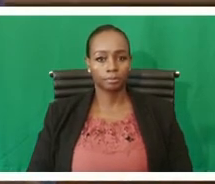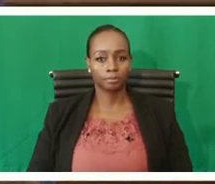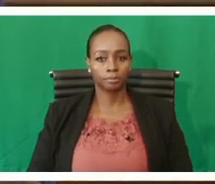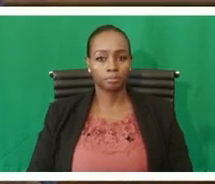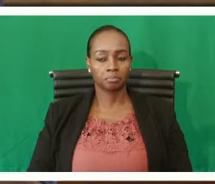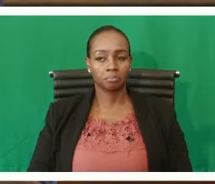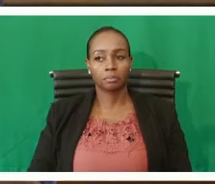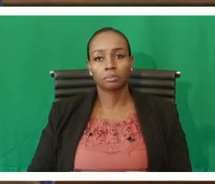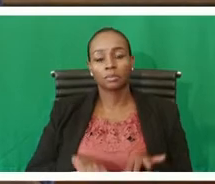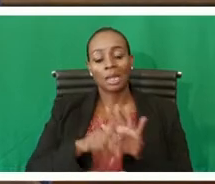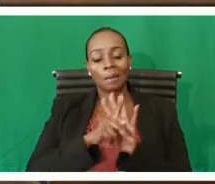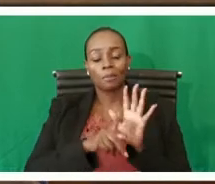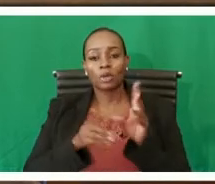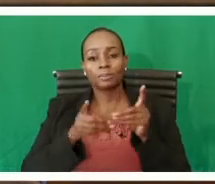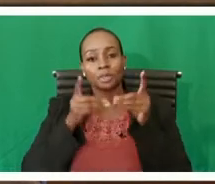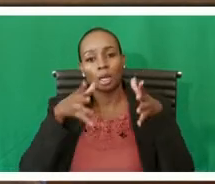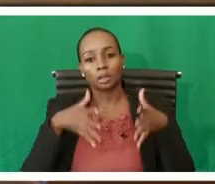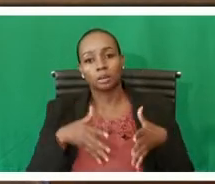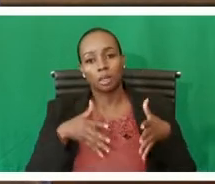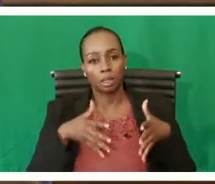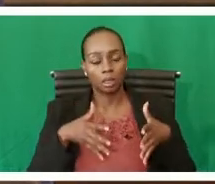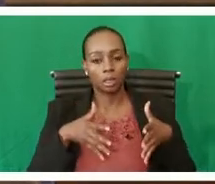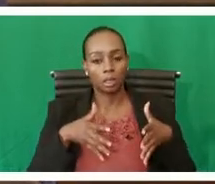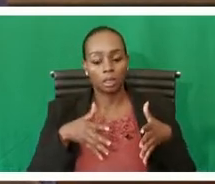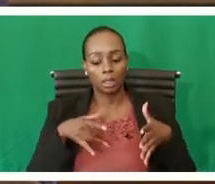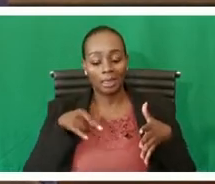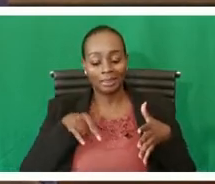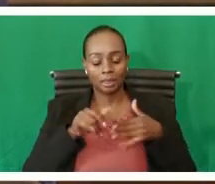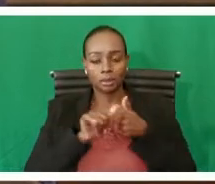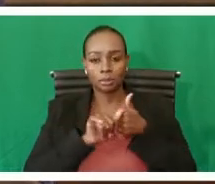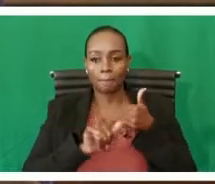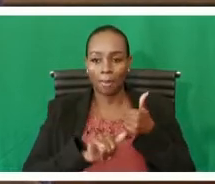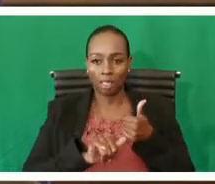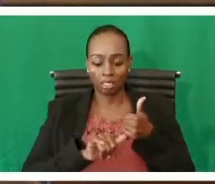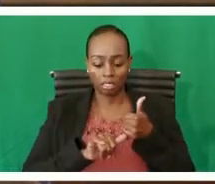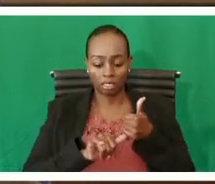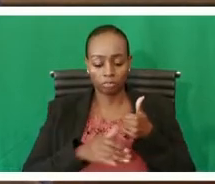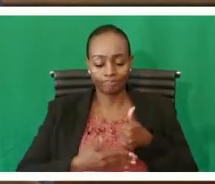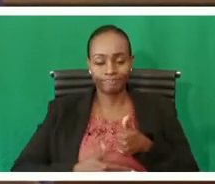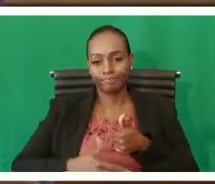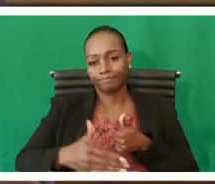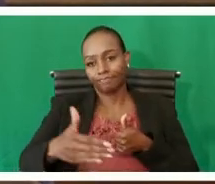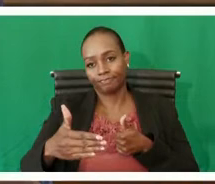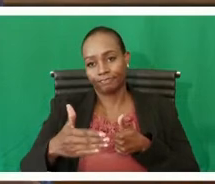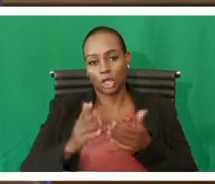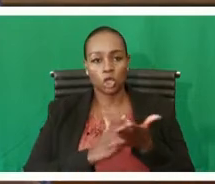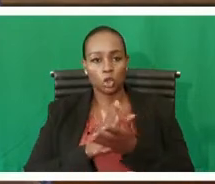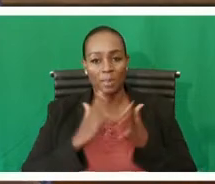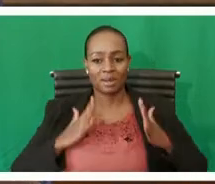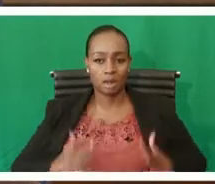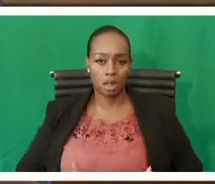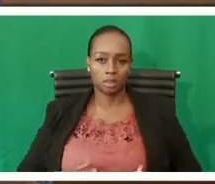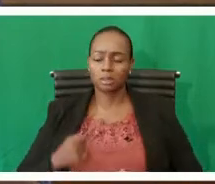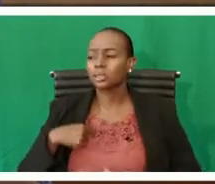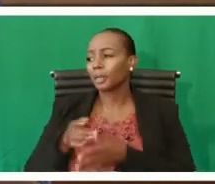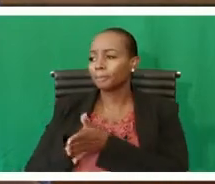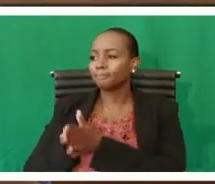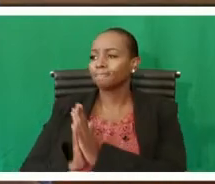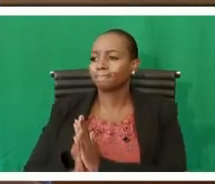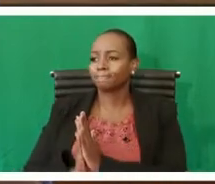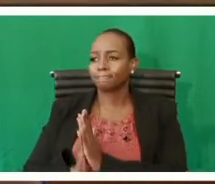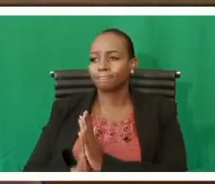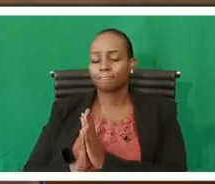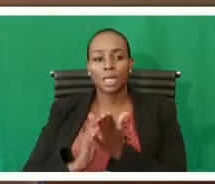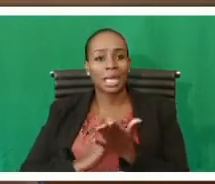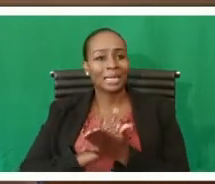botsamaisi wa dipisan kgweding ena ya ditukele tsa botho ke bietse ke etsa kgoeletso ya hore ditukele